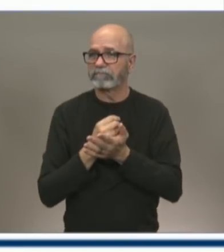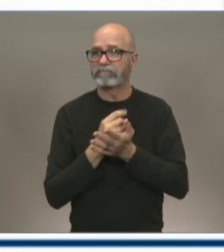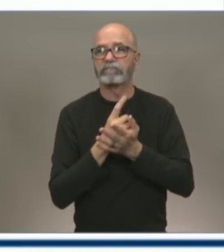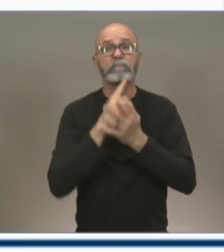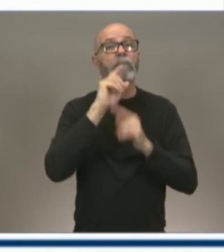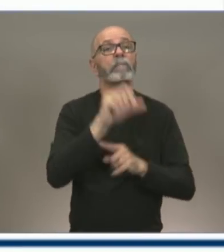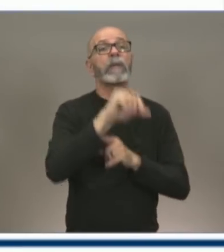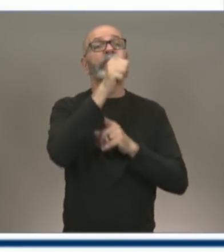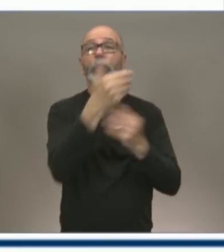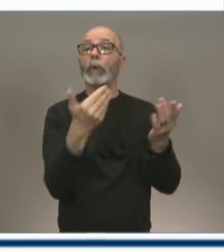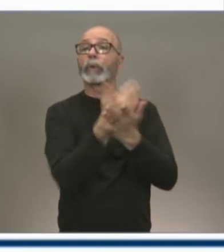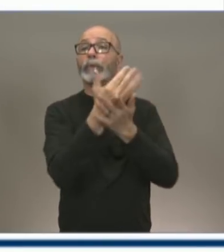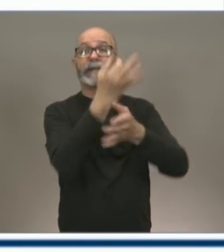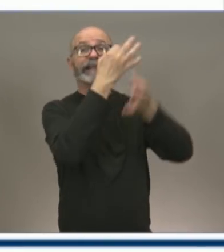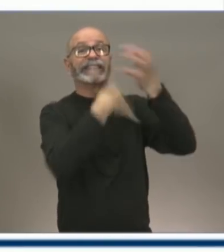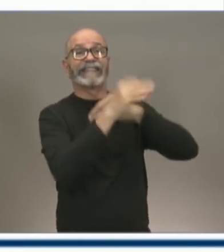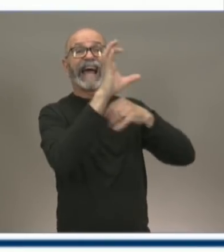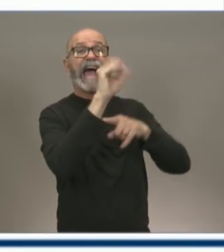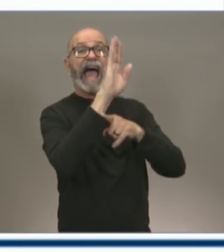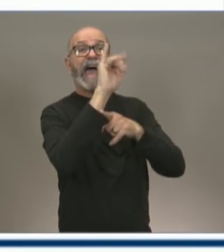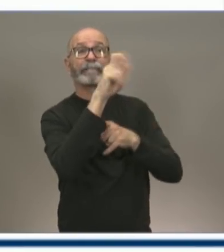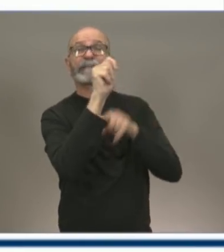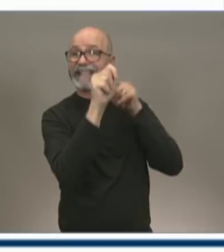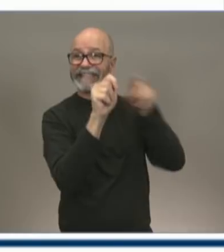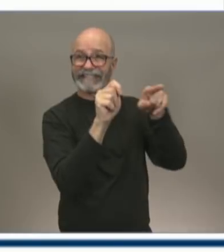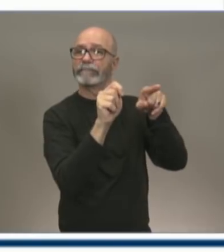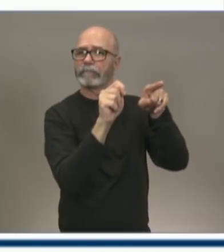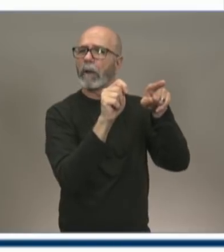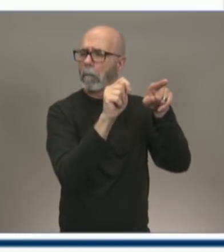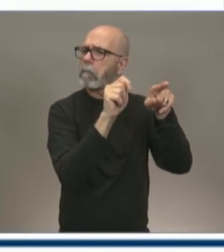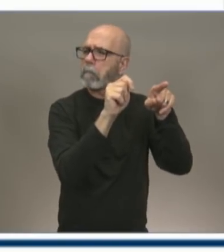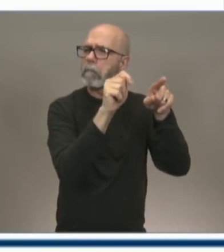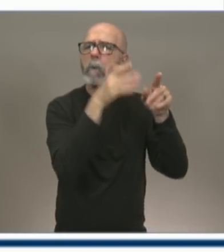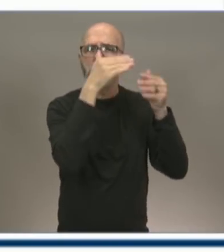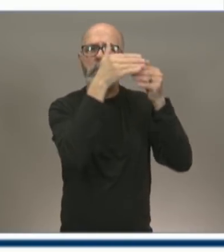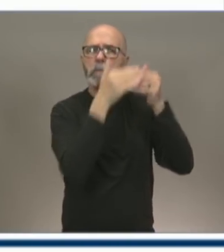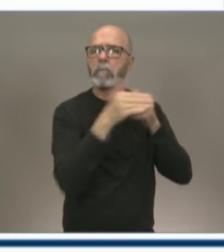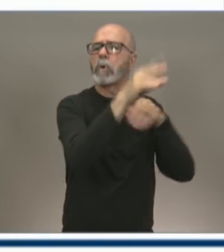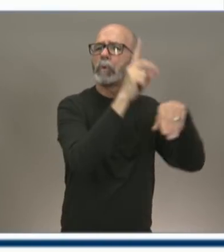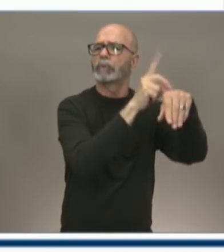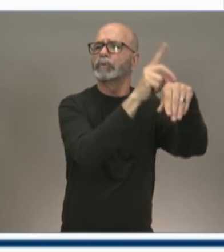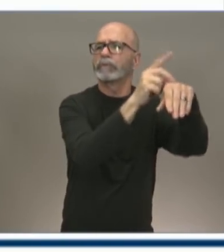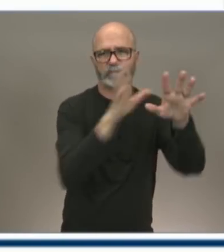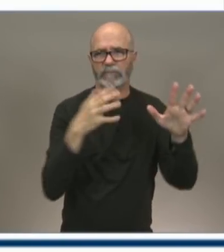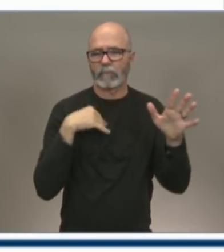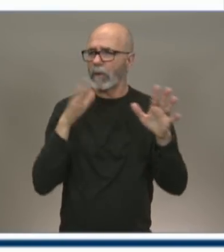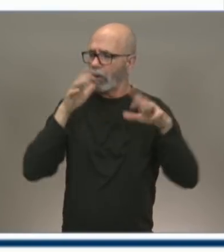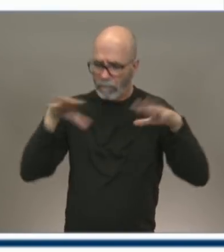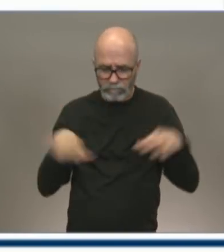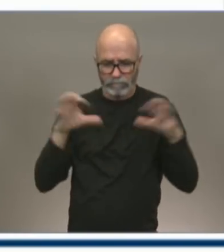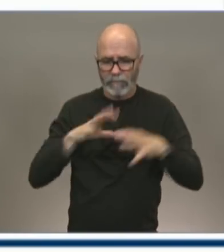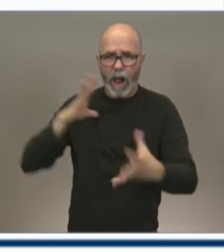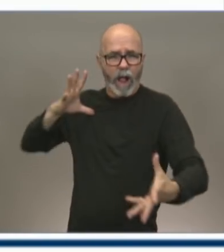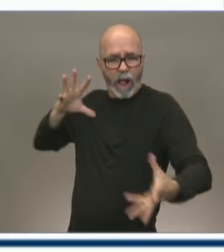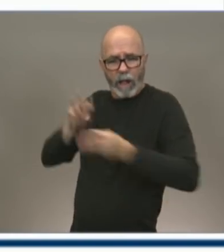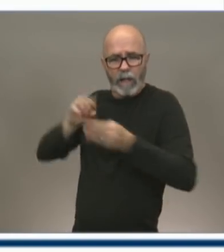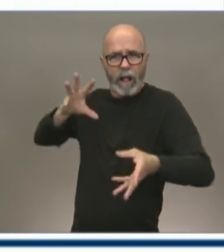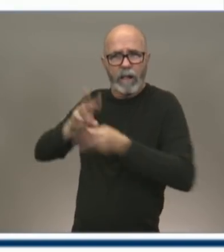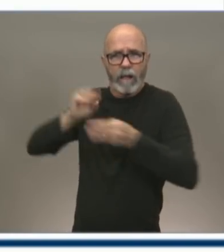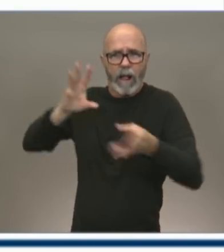Cabinet. We will have done a lot of work around making sure they've gone out, done full assessments